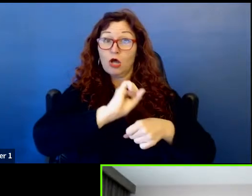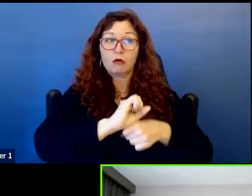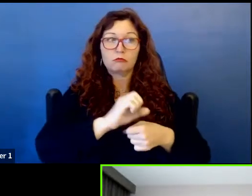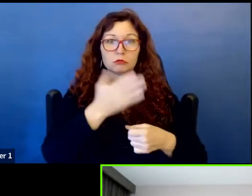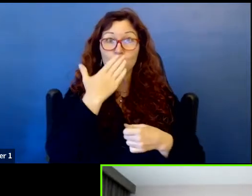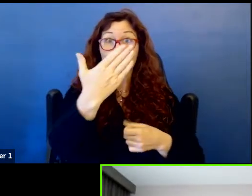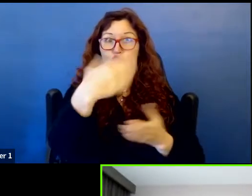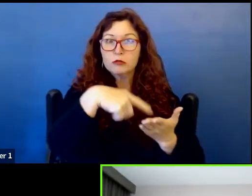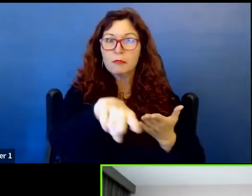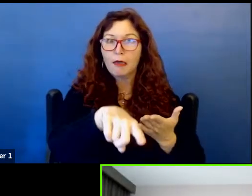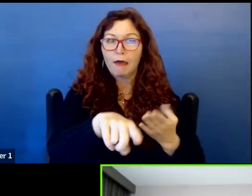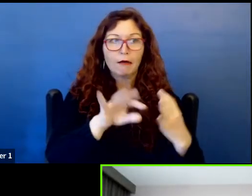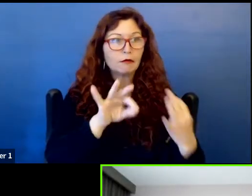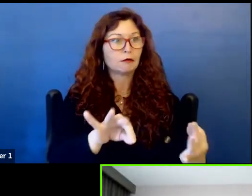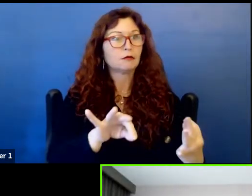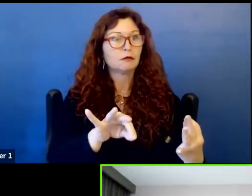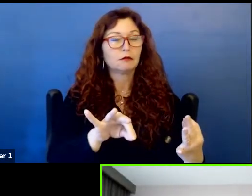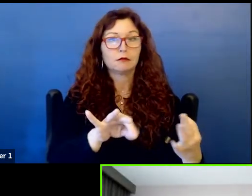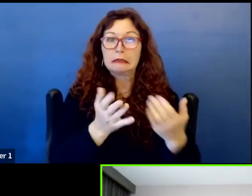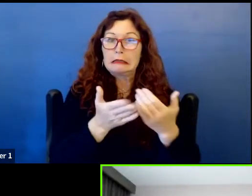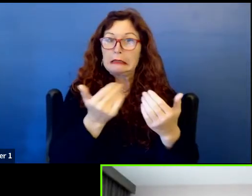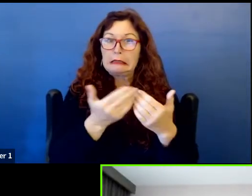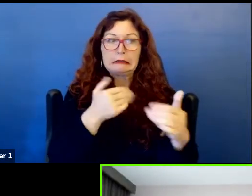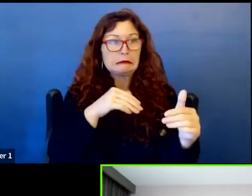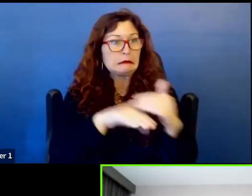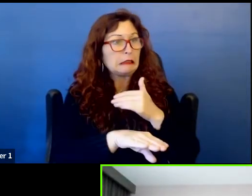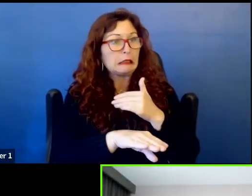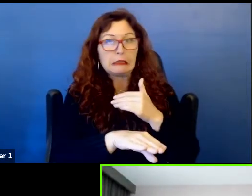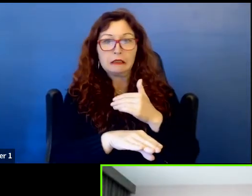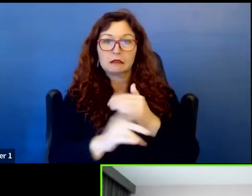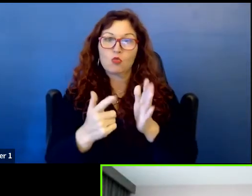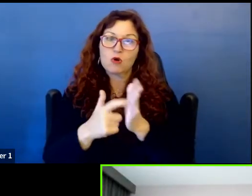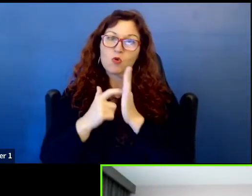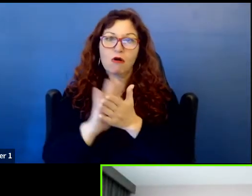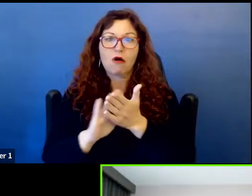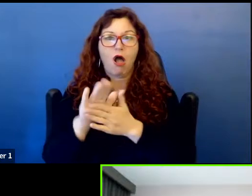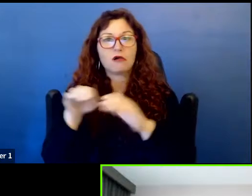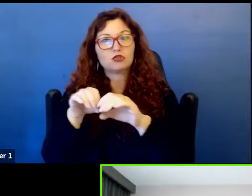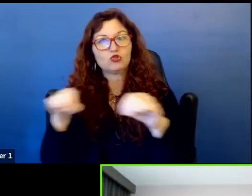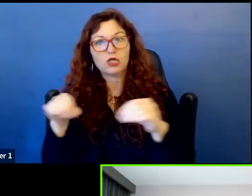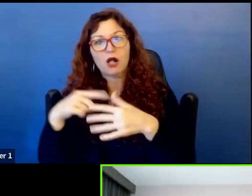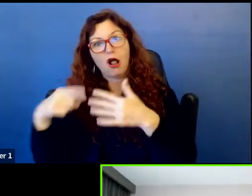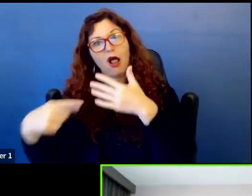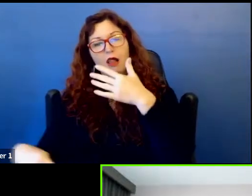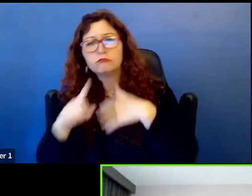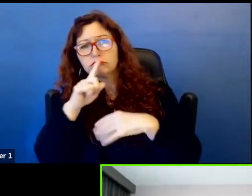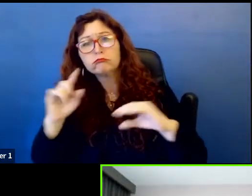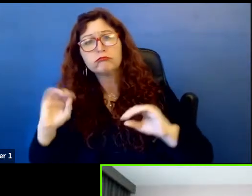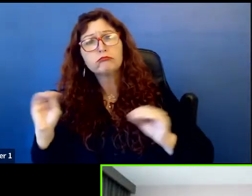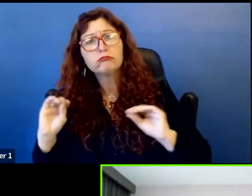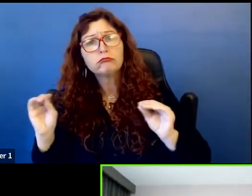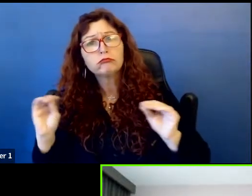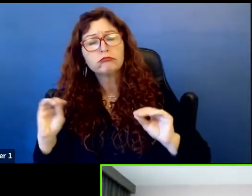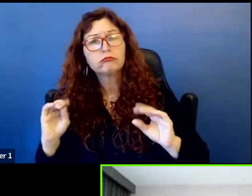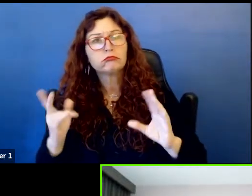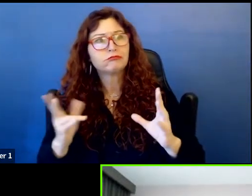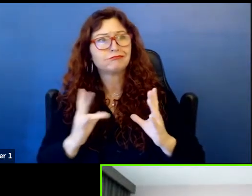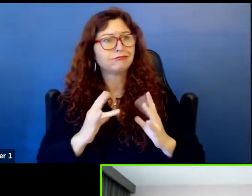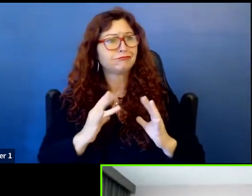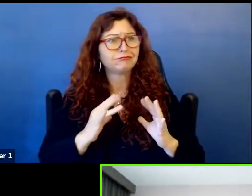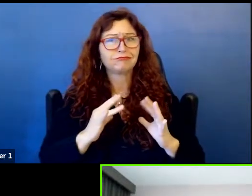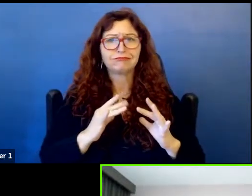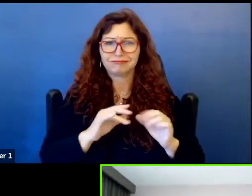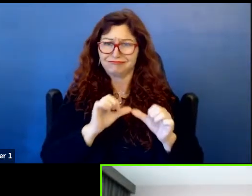have a high barrier to entry in terms of requiring credentialing off the bat and has a terrific career